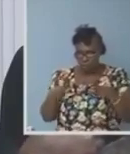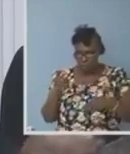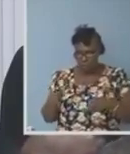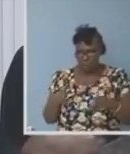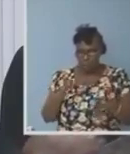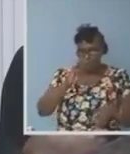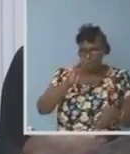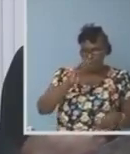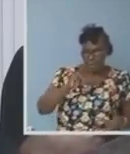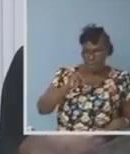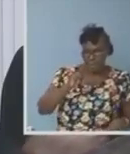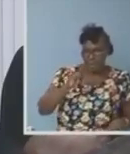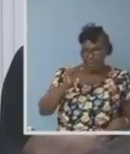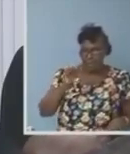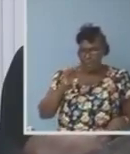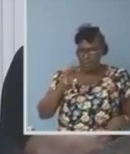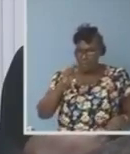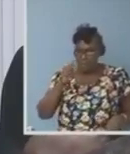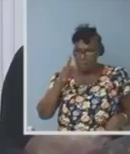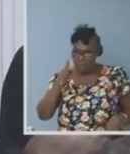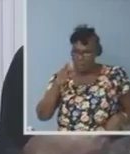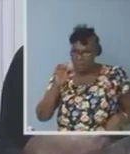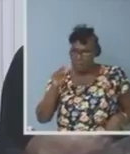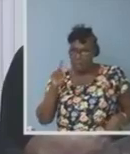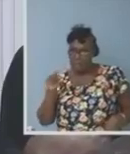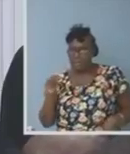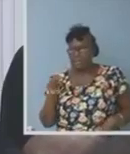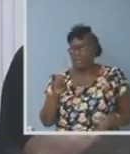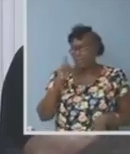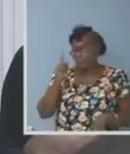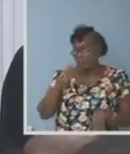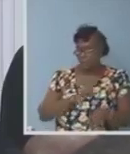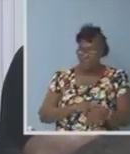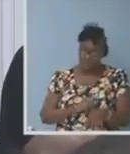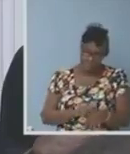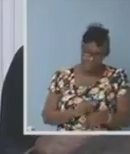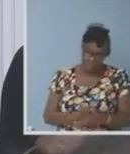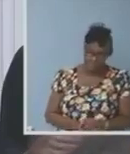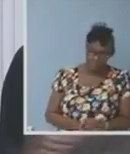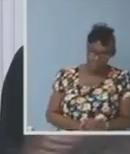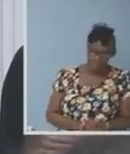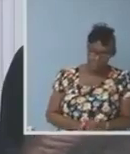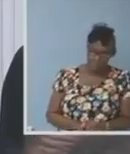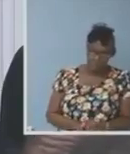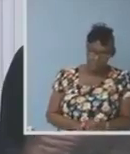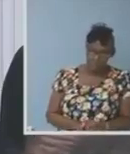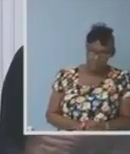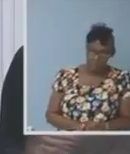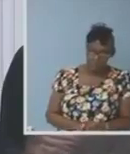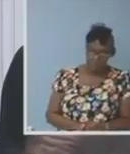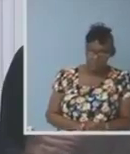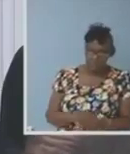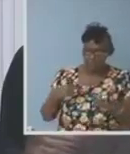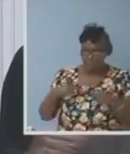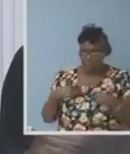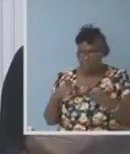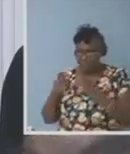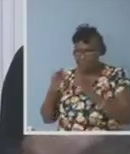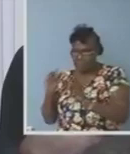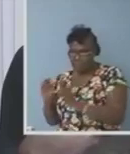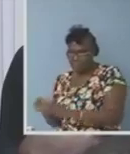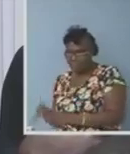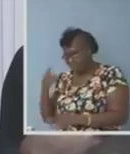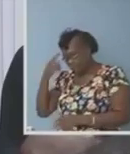at once, how many people are allowed into the facility at a time, or are you all setting aside a couple hours for